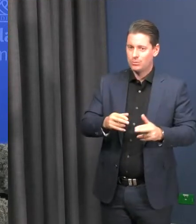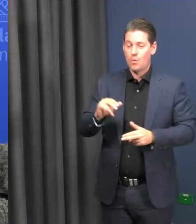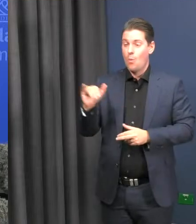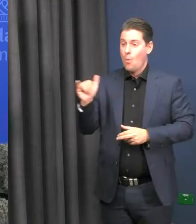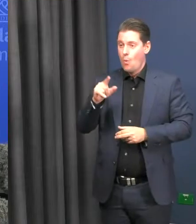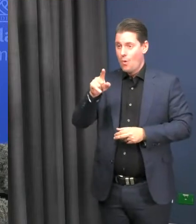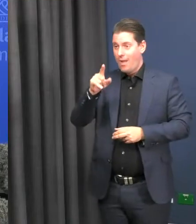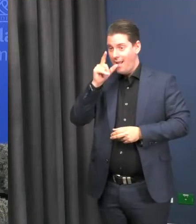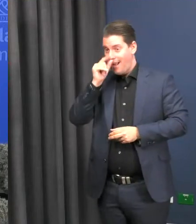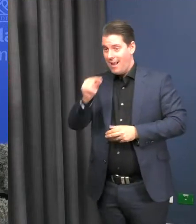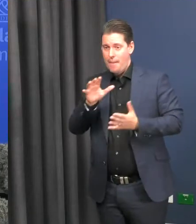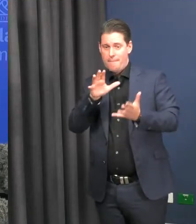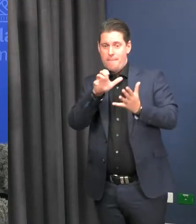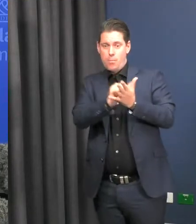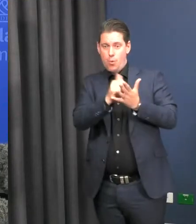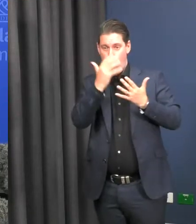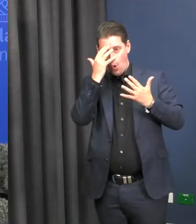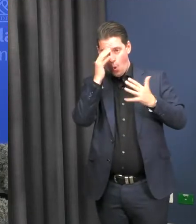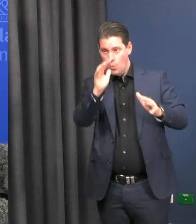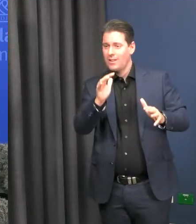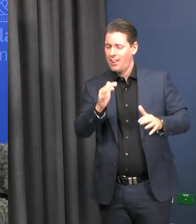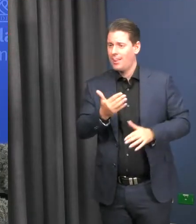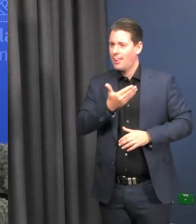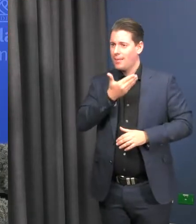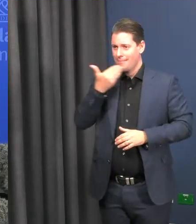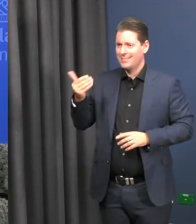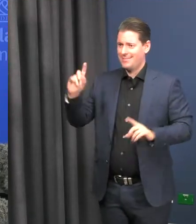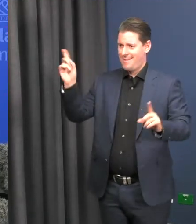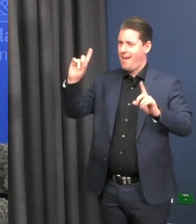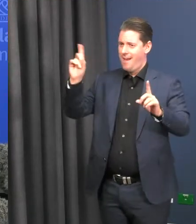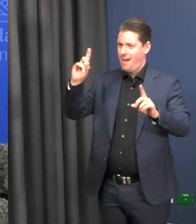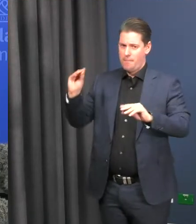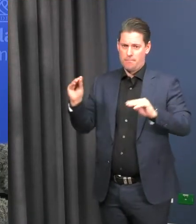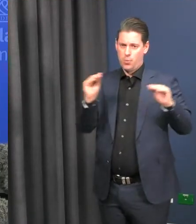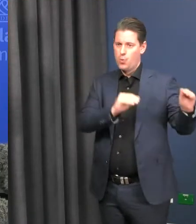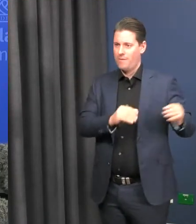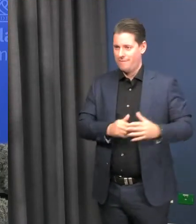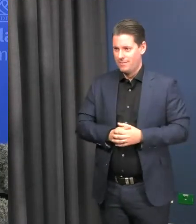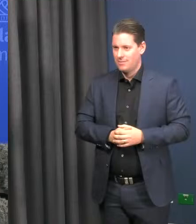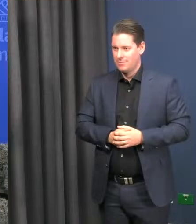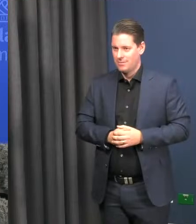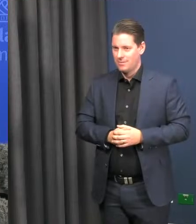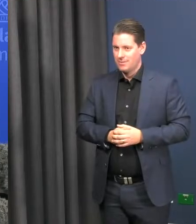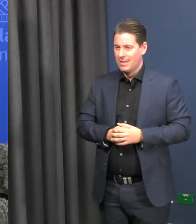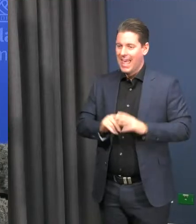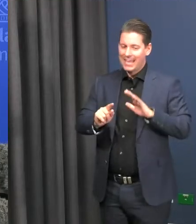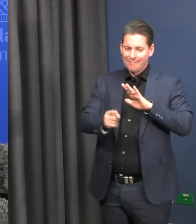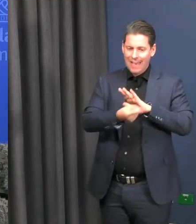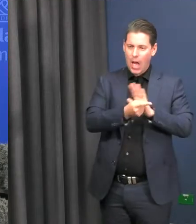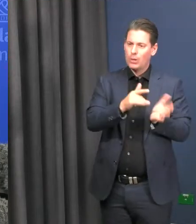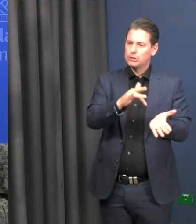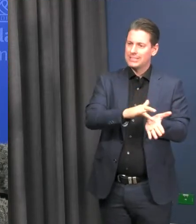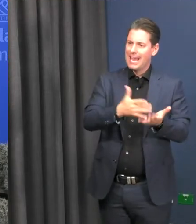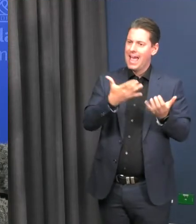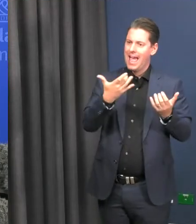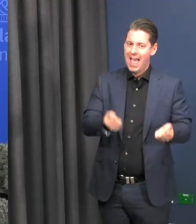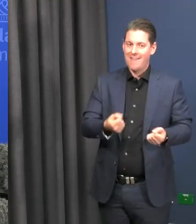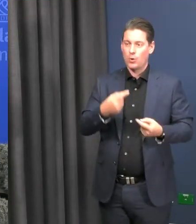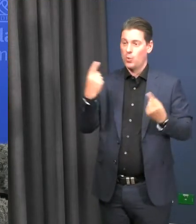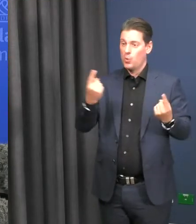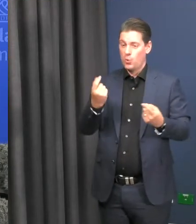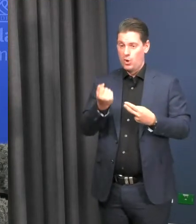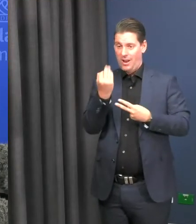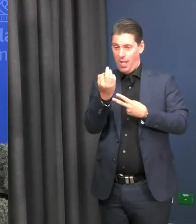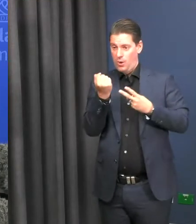means and the capacity to go to a hotel, it's a far better option than an evacuation centre. But they're there for people who are